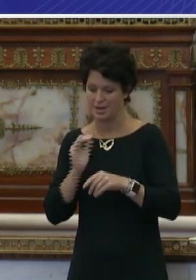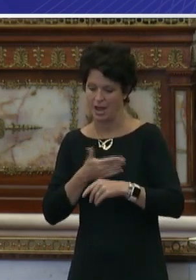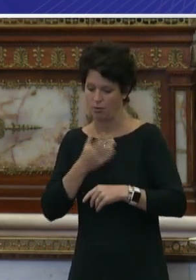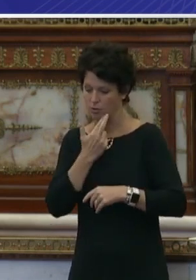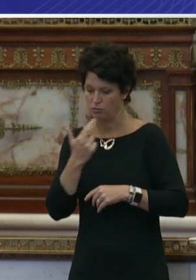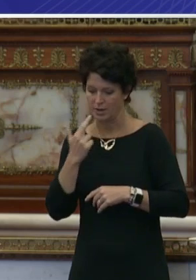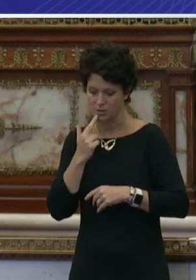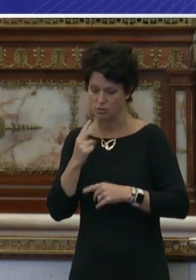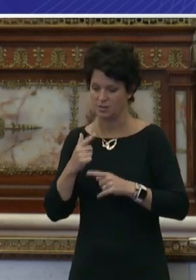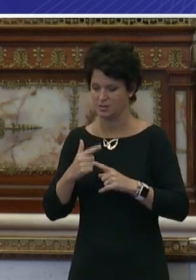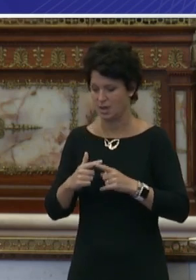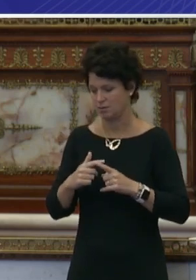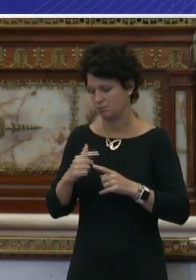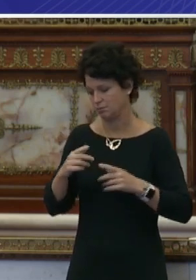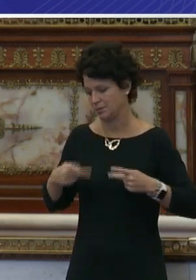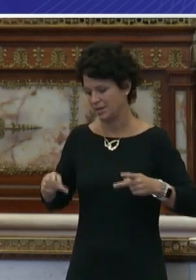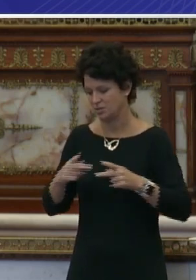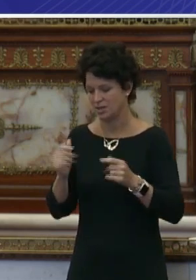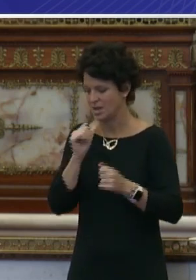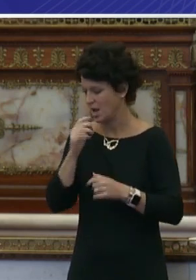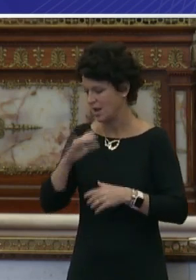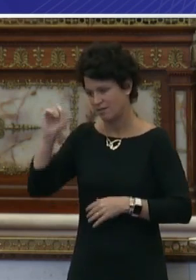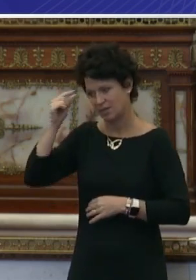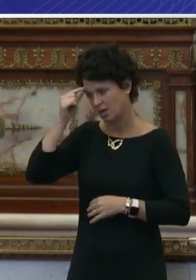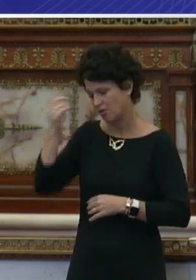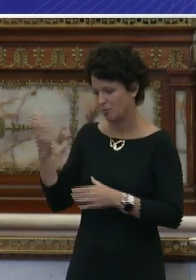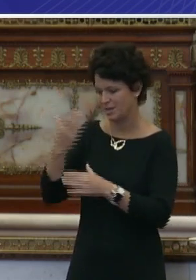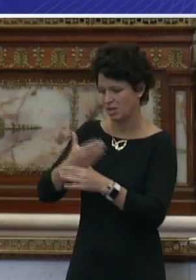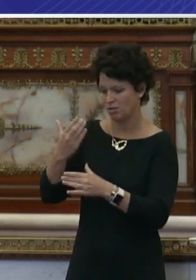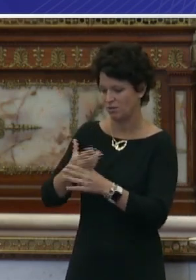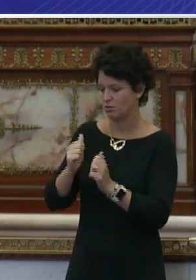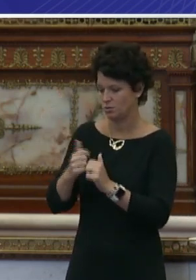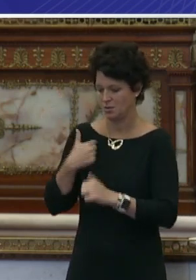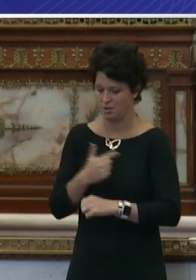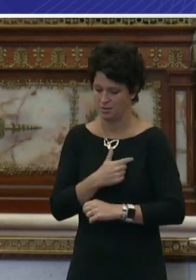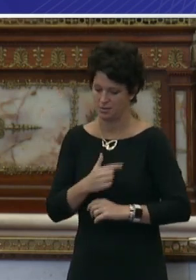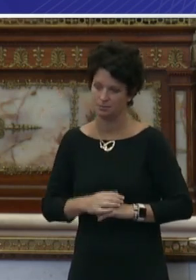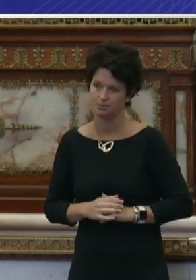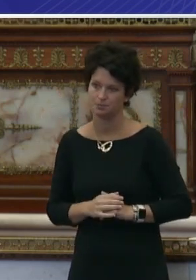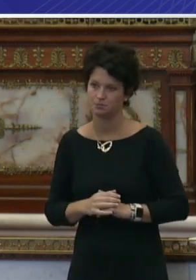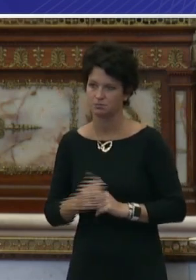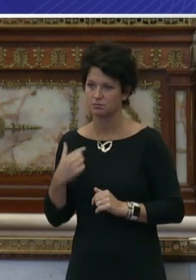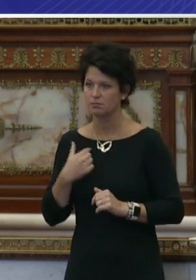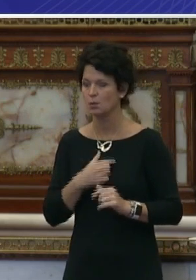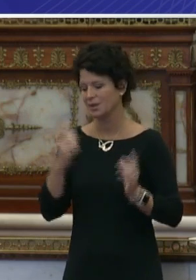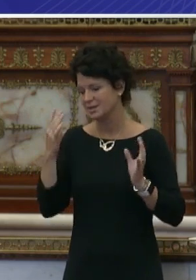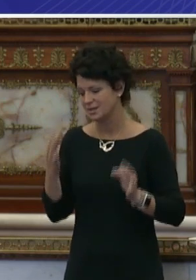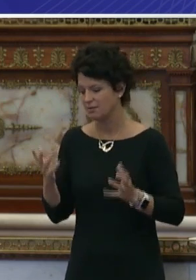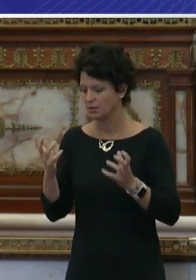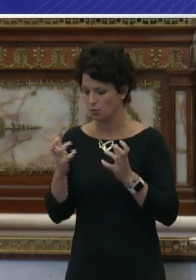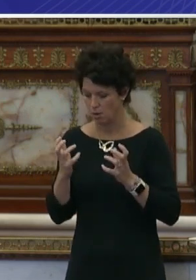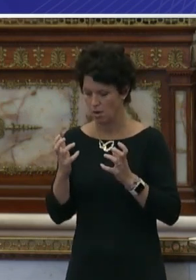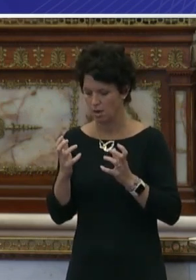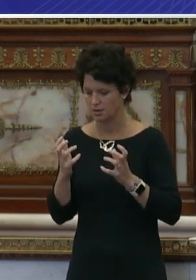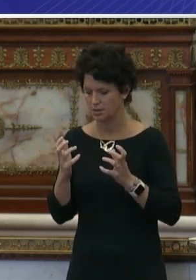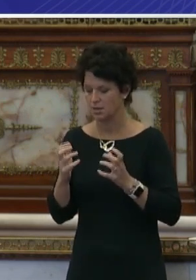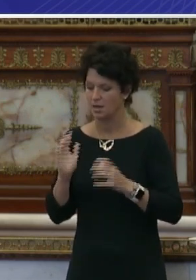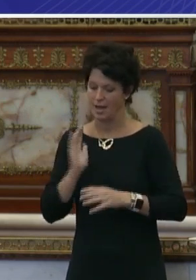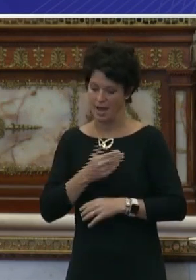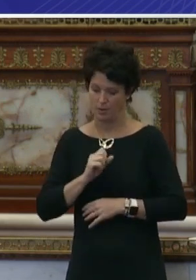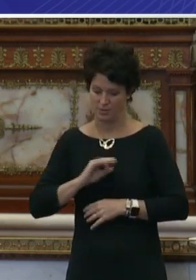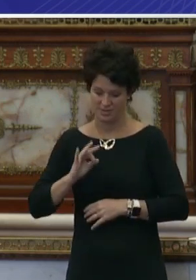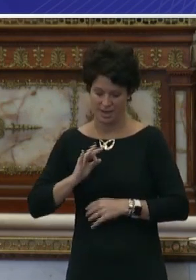restaurants and establishments without the government interference involved in that. We definitely want the well-being of our staff